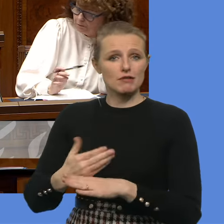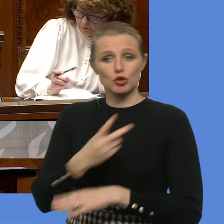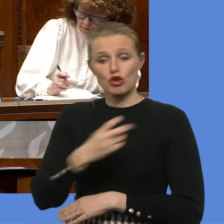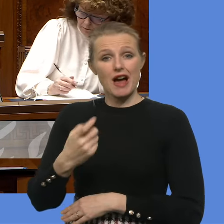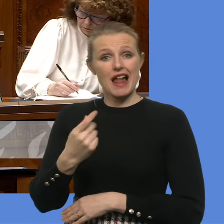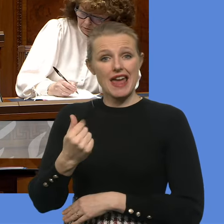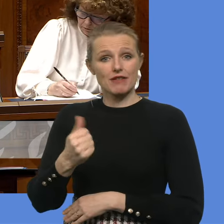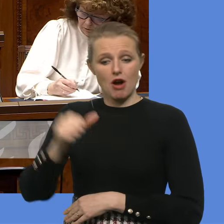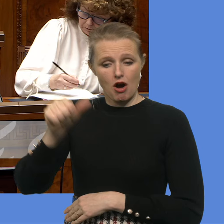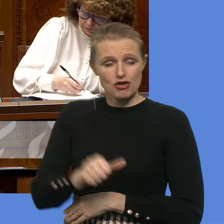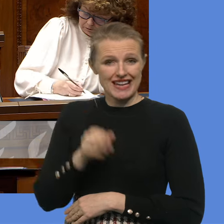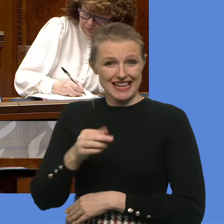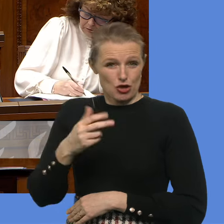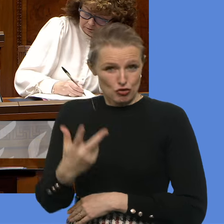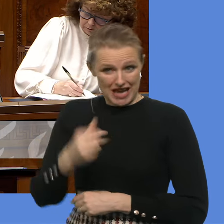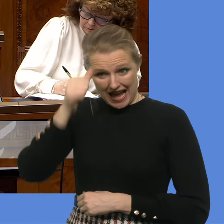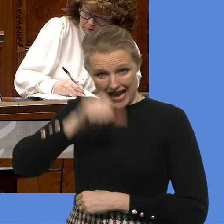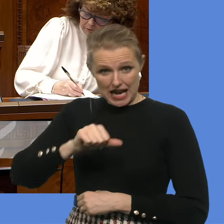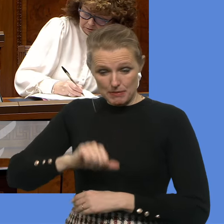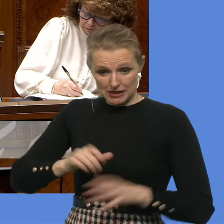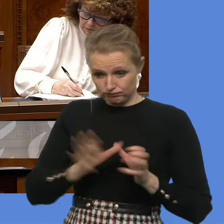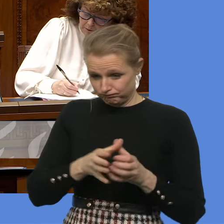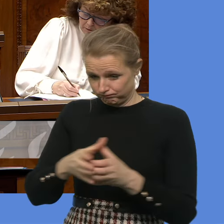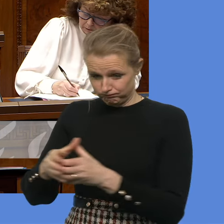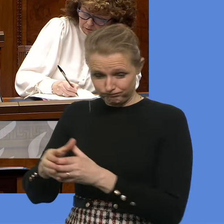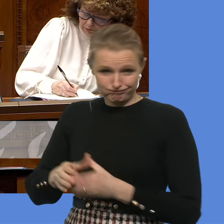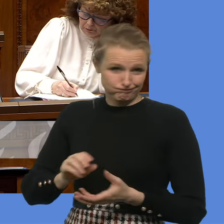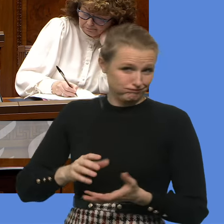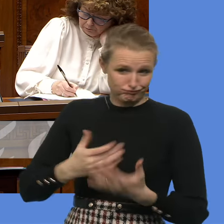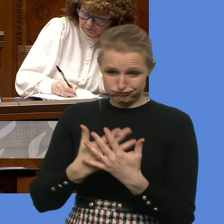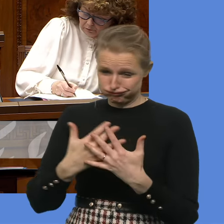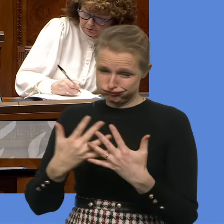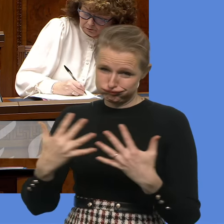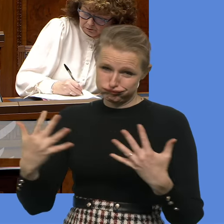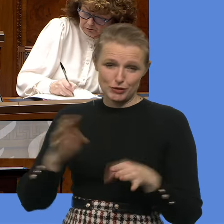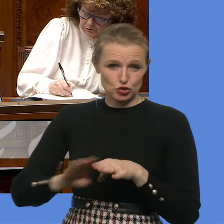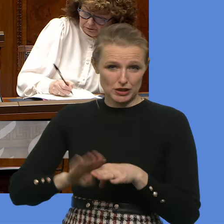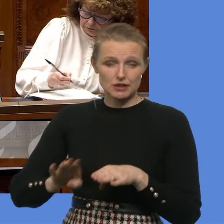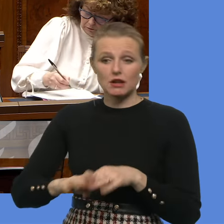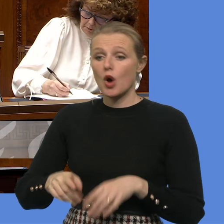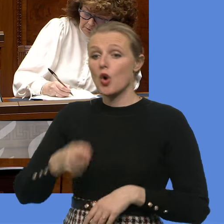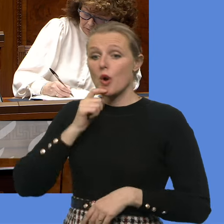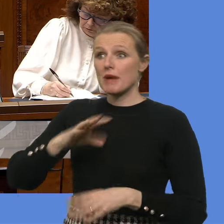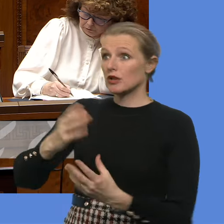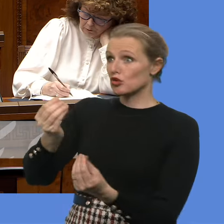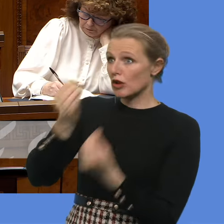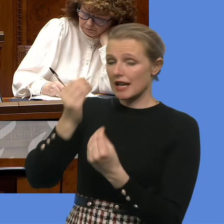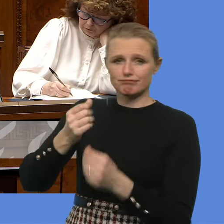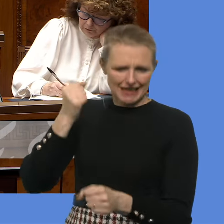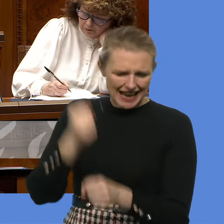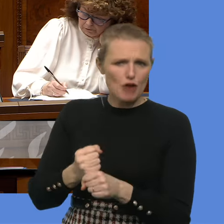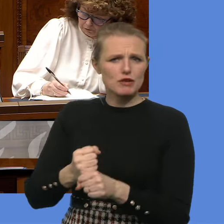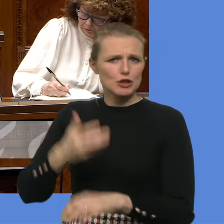have been delivered, upskilling more than 2,900 individuals. All those trained were guaranteed a job interview, with over